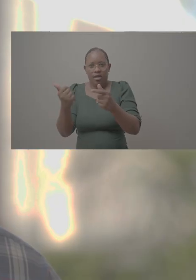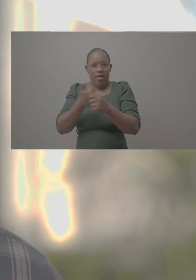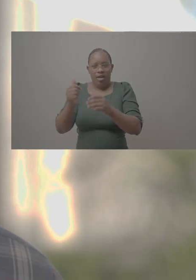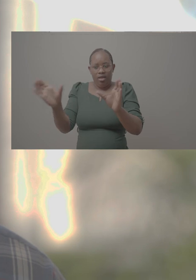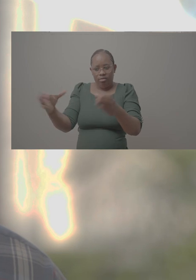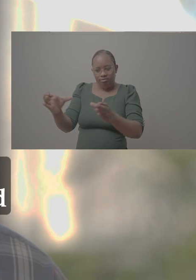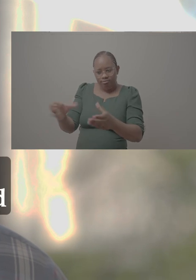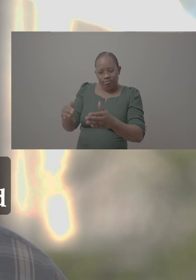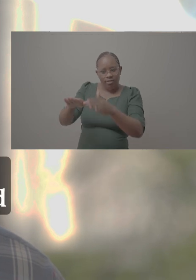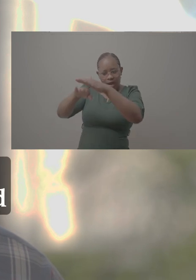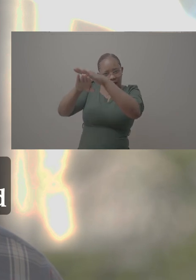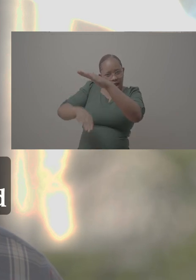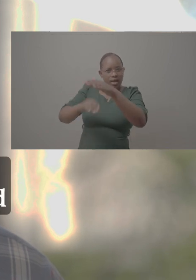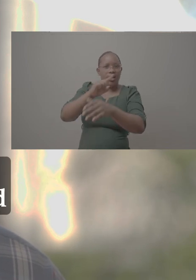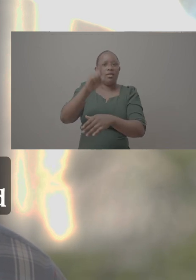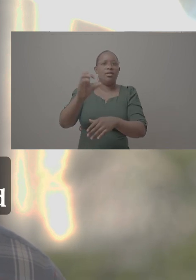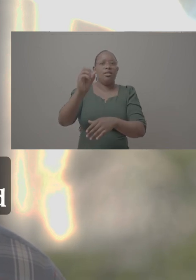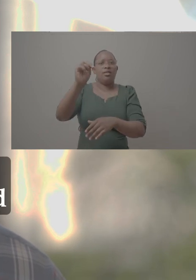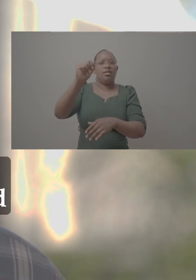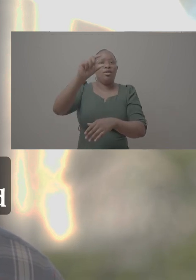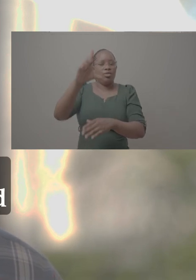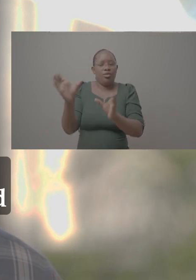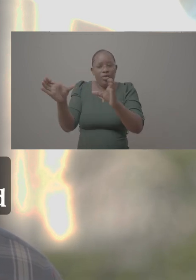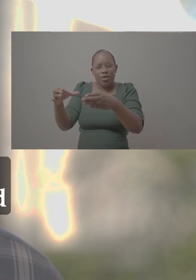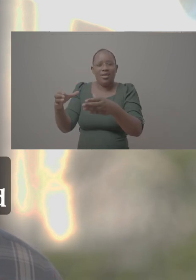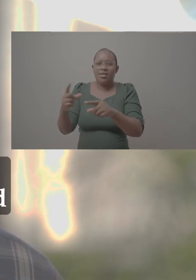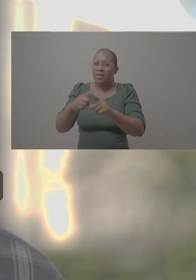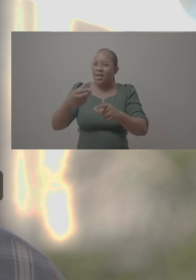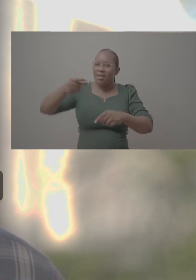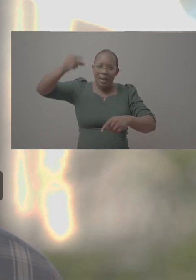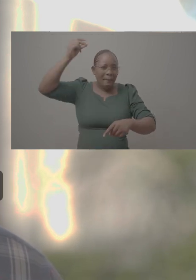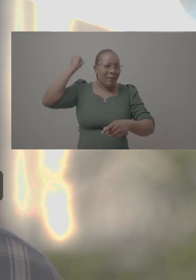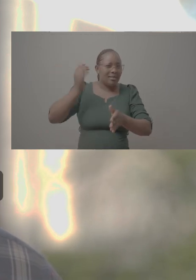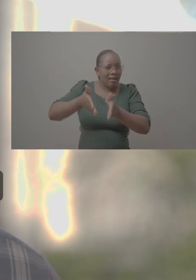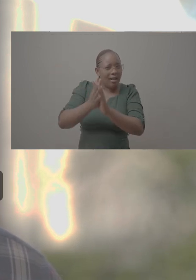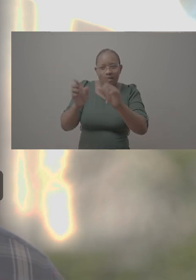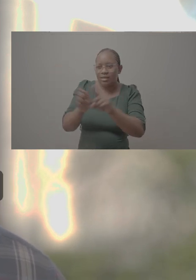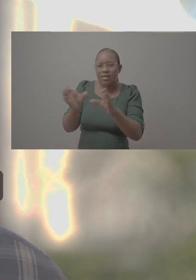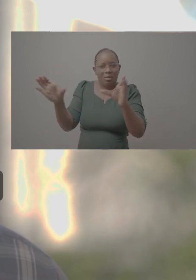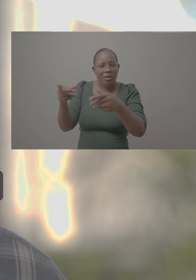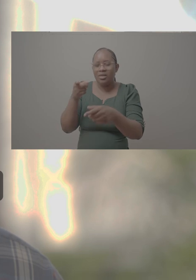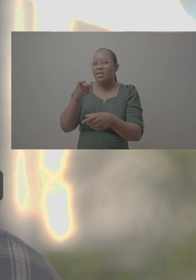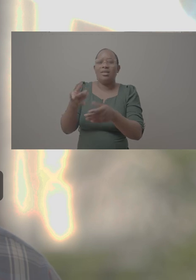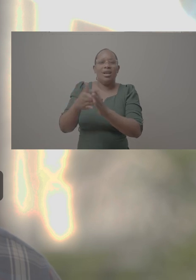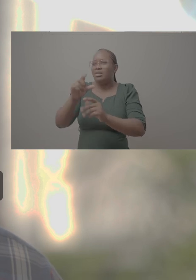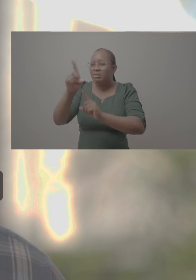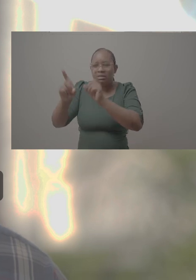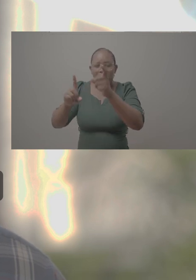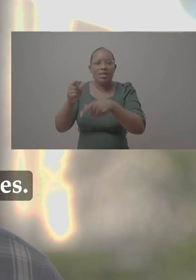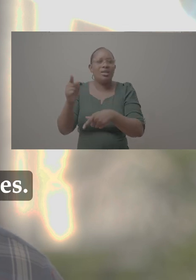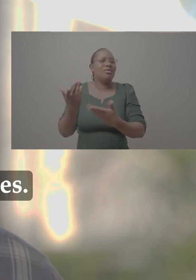zonal committees. But in the recent past, when these questions were asked to the same WDCs and the